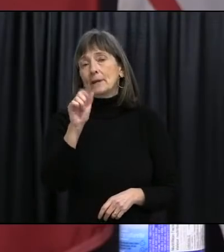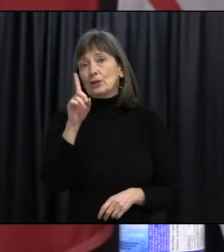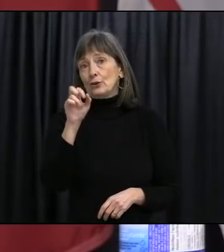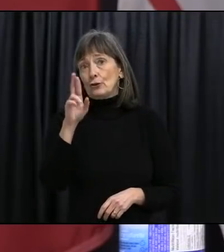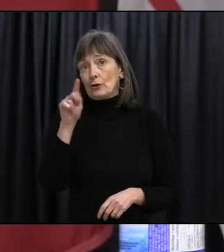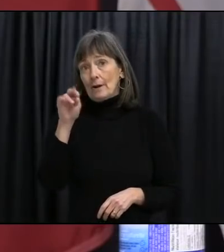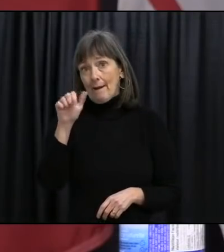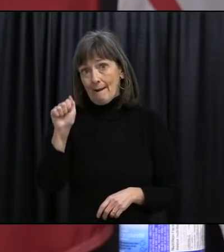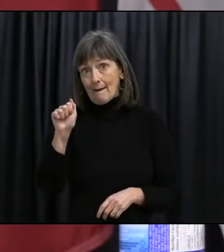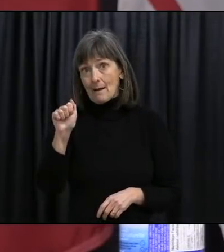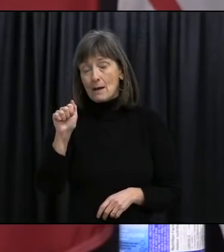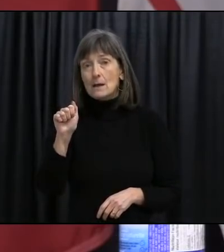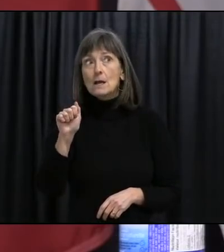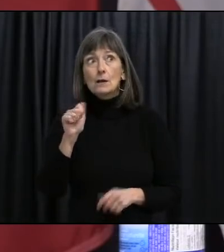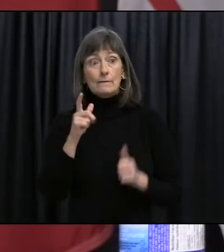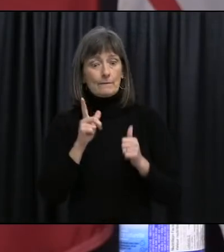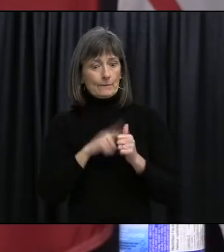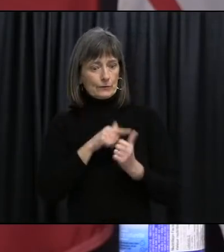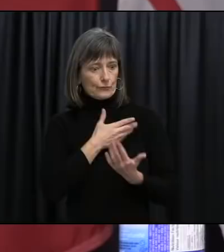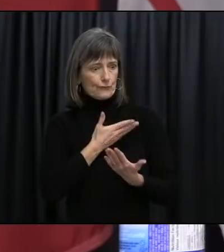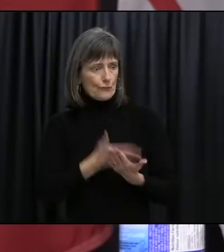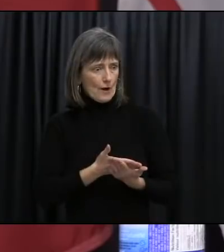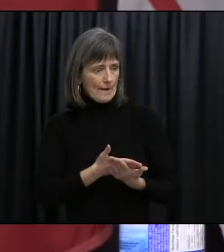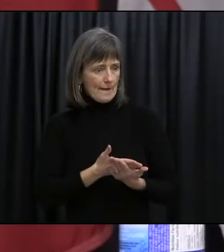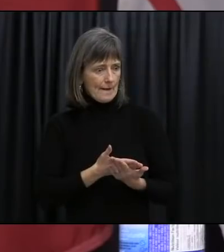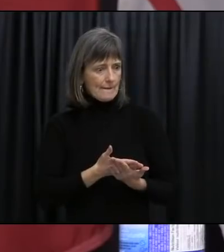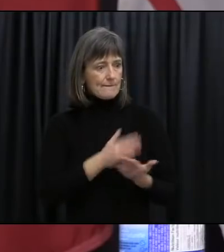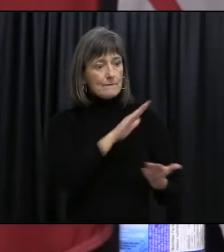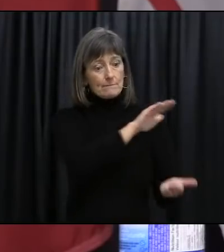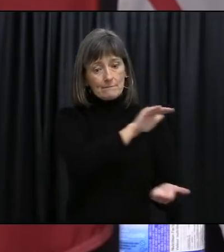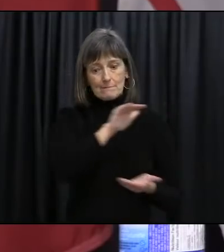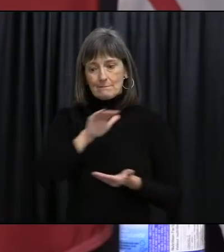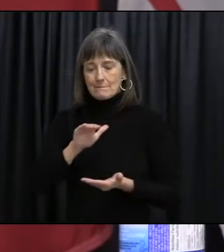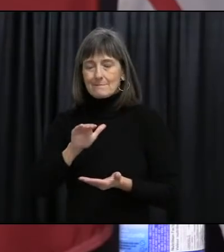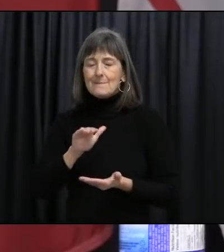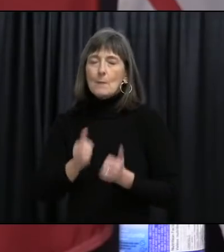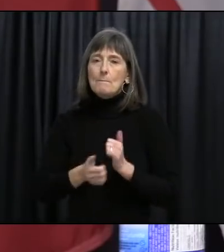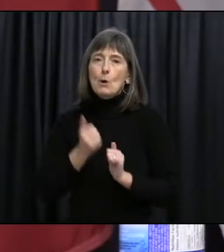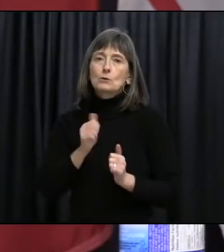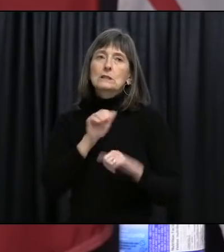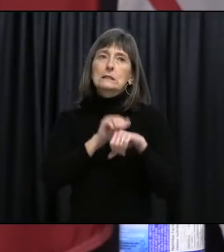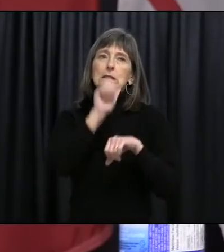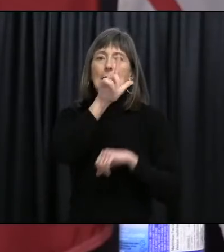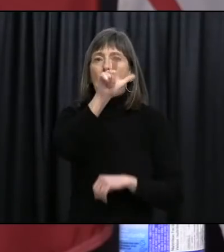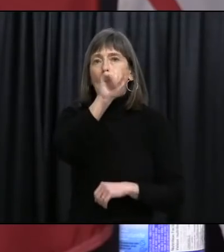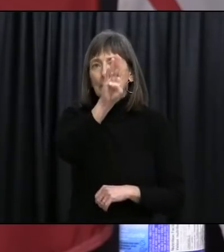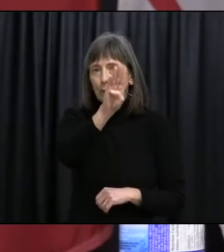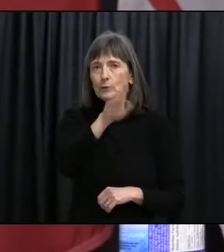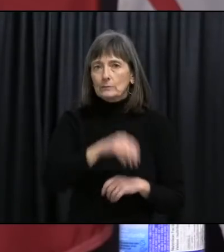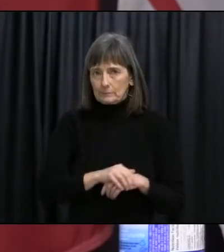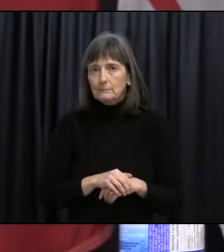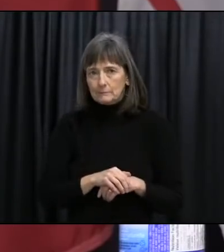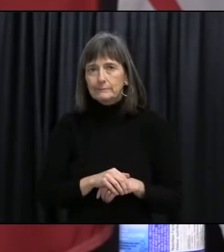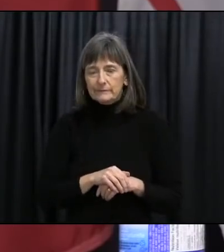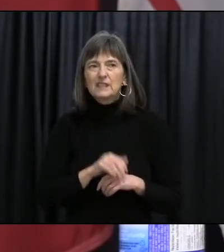first deliveries will be pretty well taken up by the Indigenous communities. So those plans